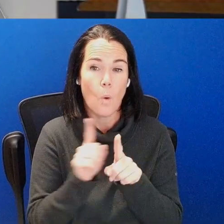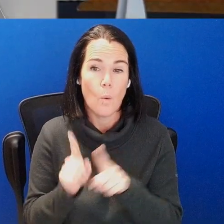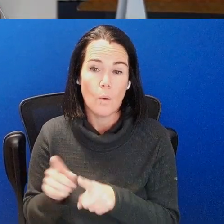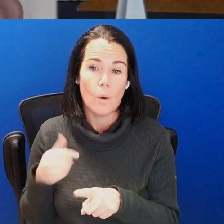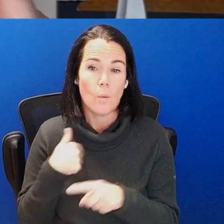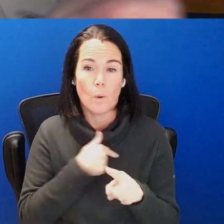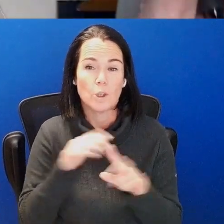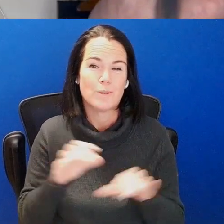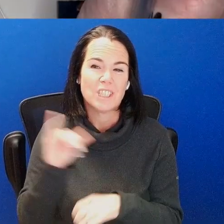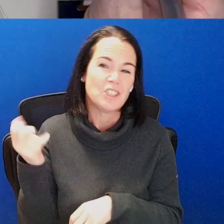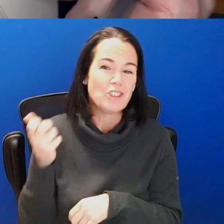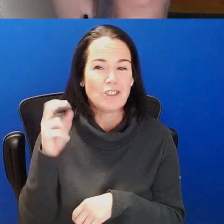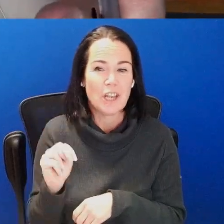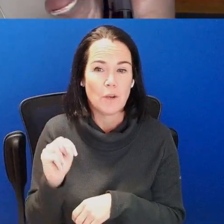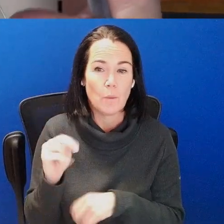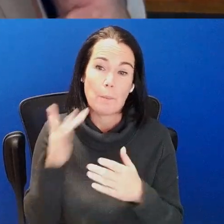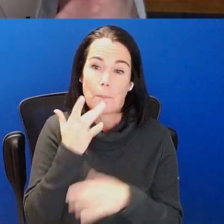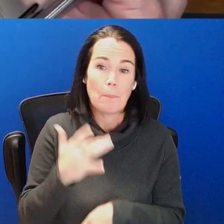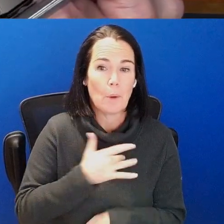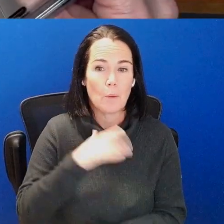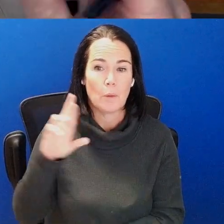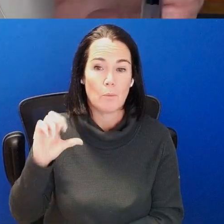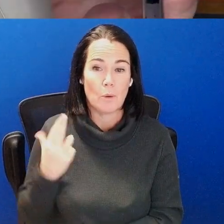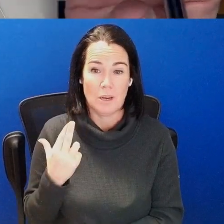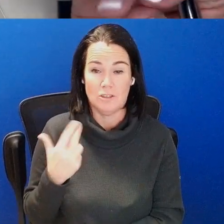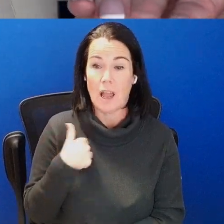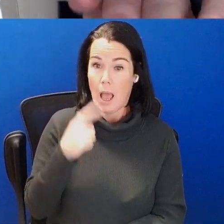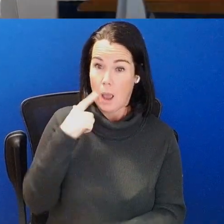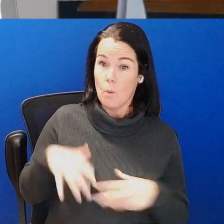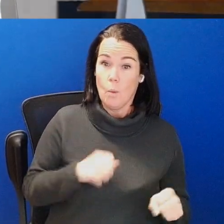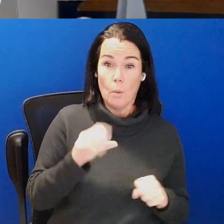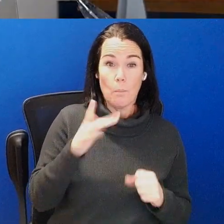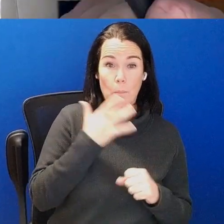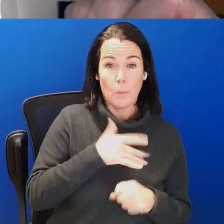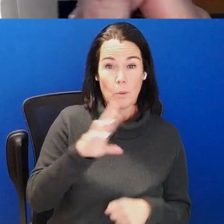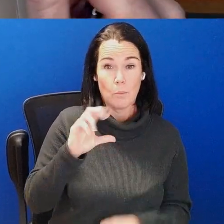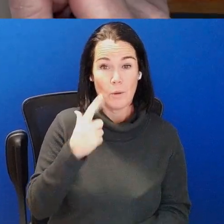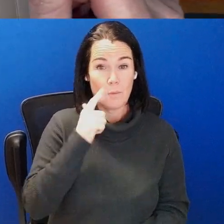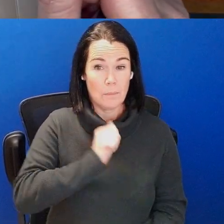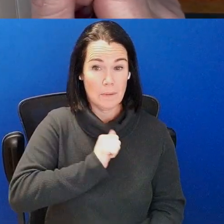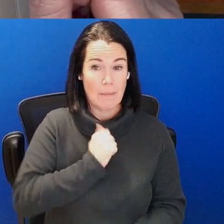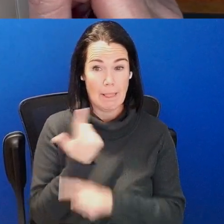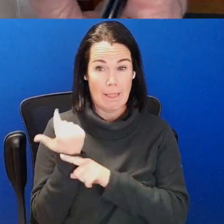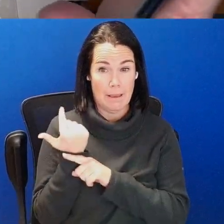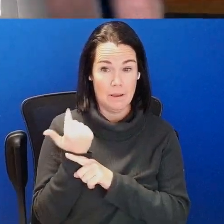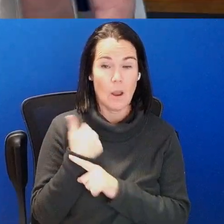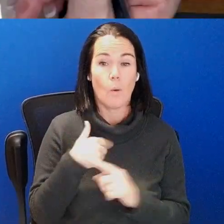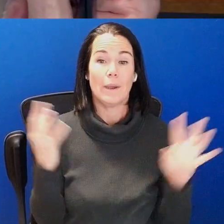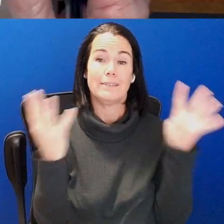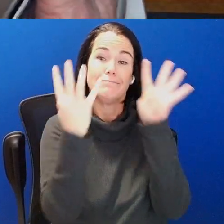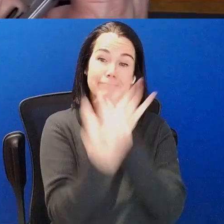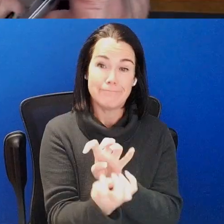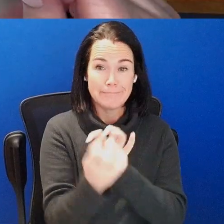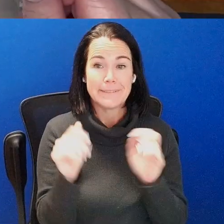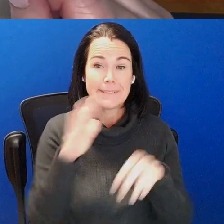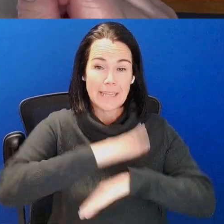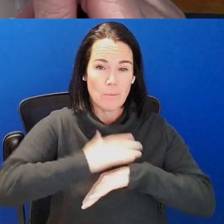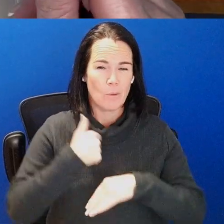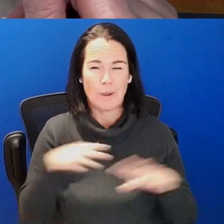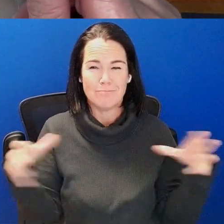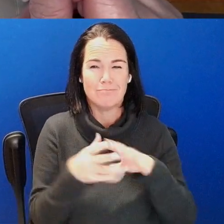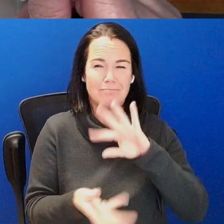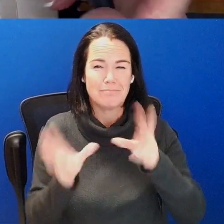And then we're doing January birthday brunch. So I hosted a birthday brunch for me last year. And we sat down at the table. There were 6 of